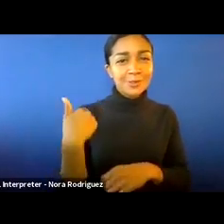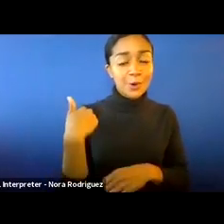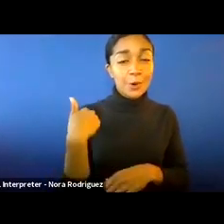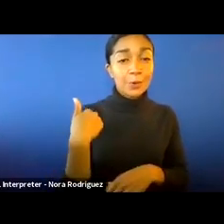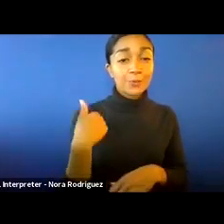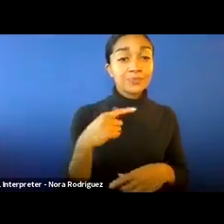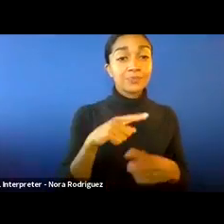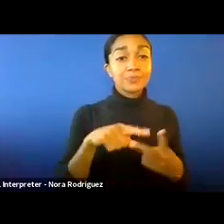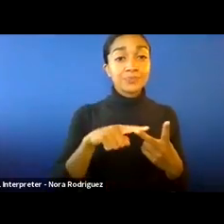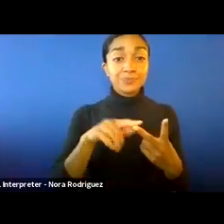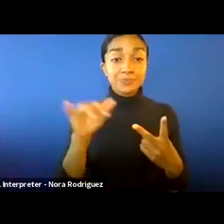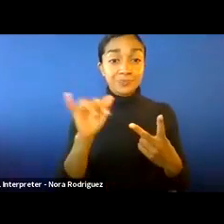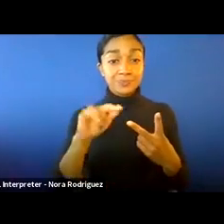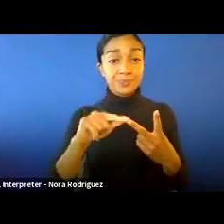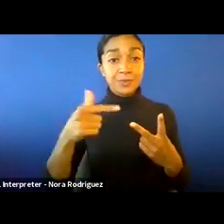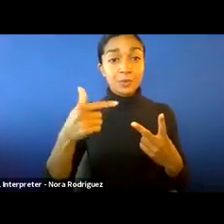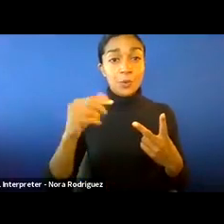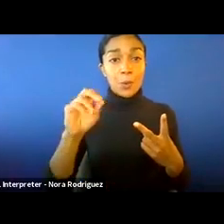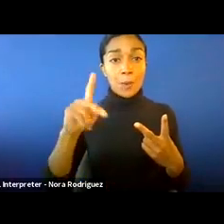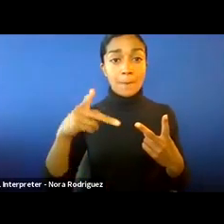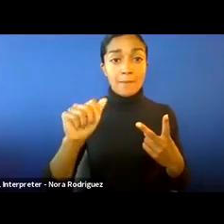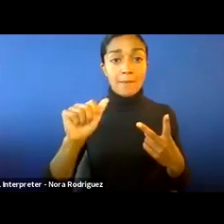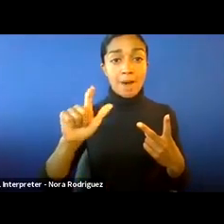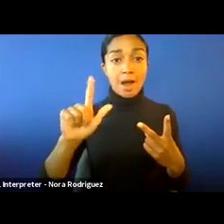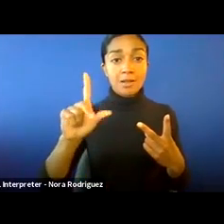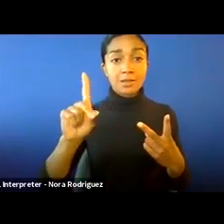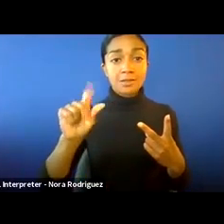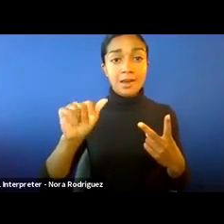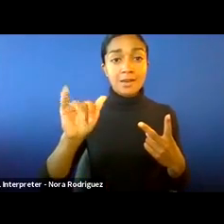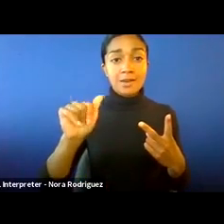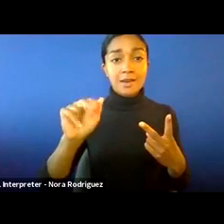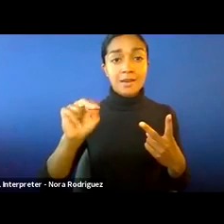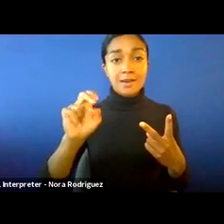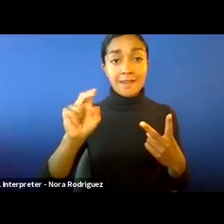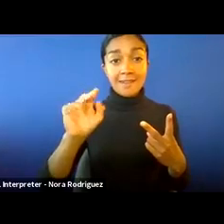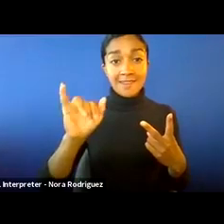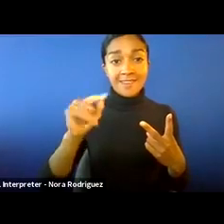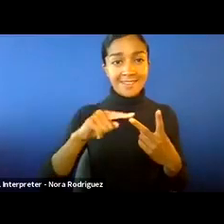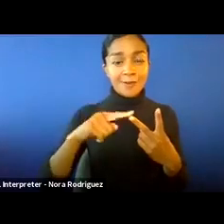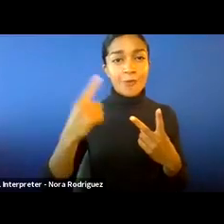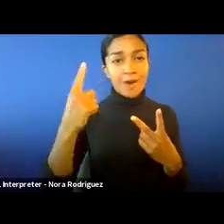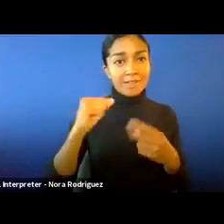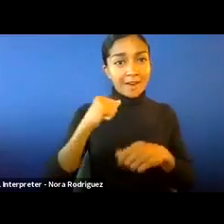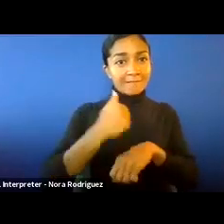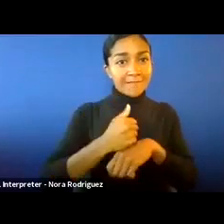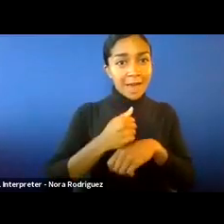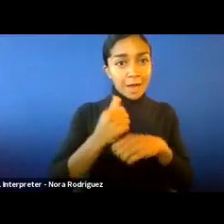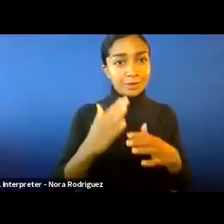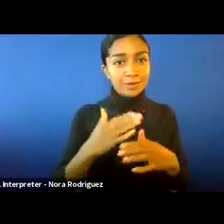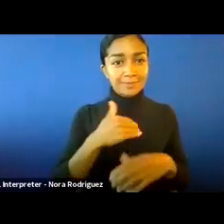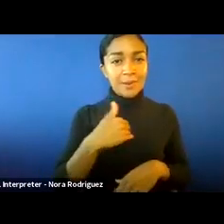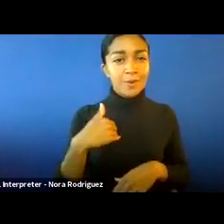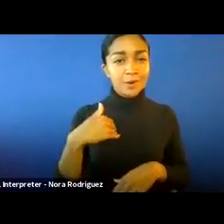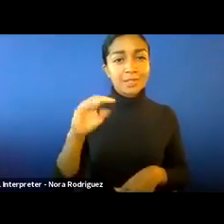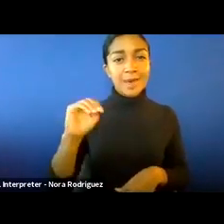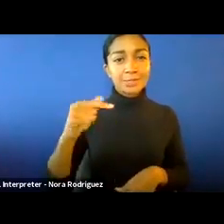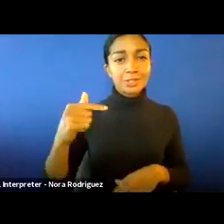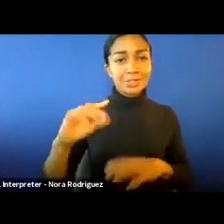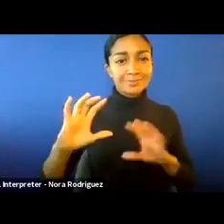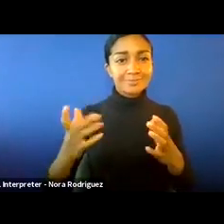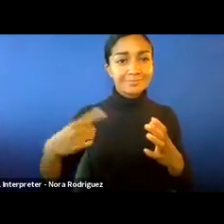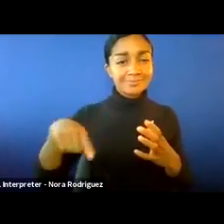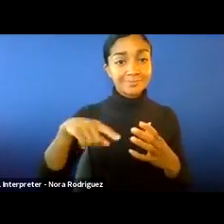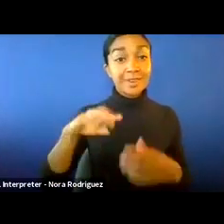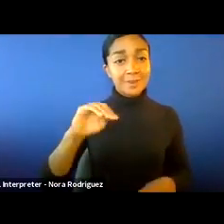Gopal Dayaneni, who is one of the founding members of the MG Collective, and Movement Generation continues to be his political